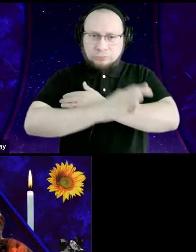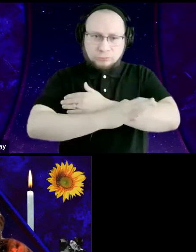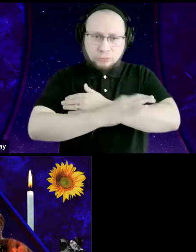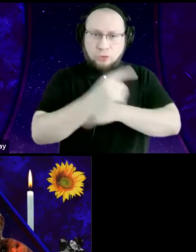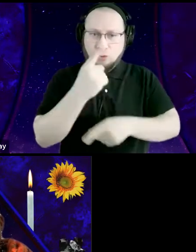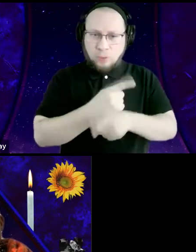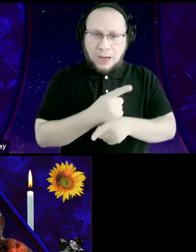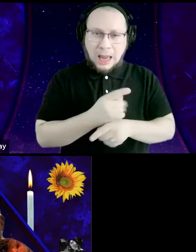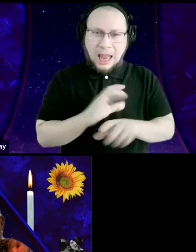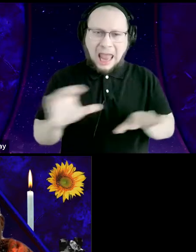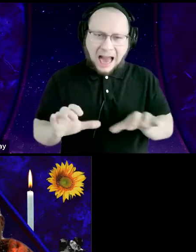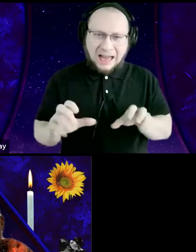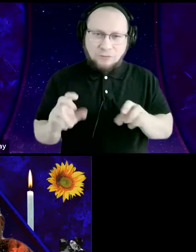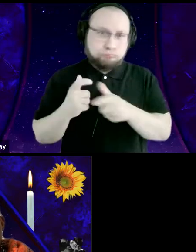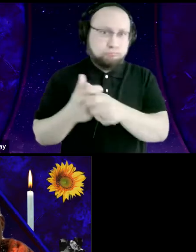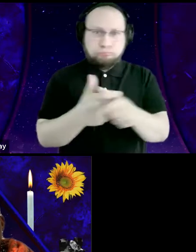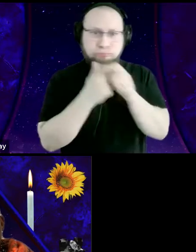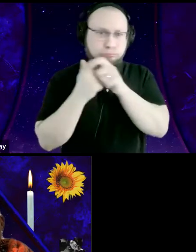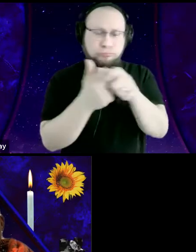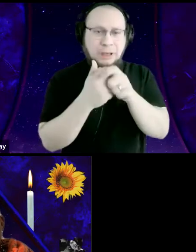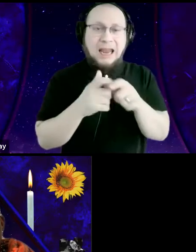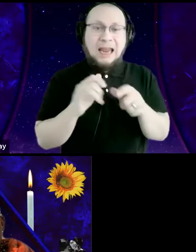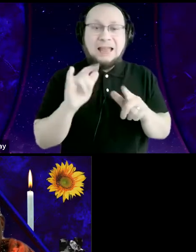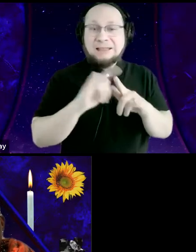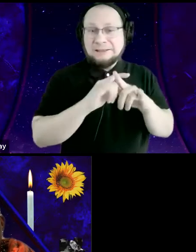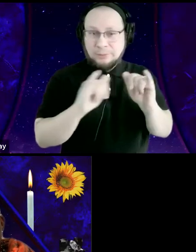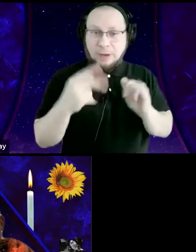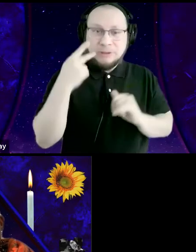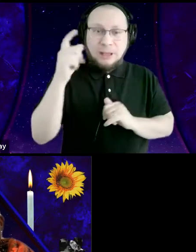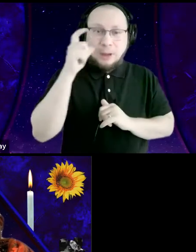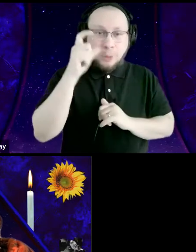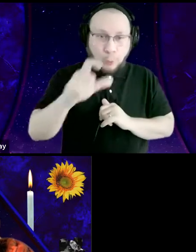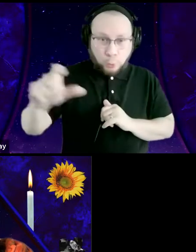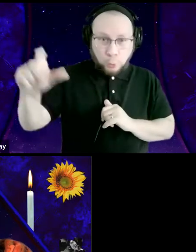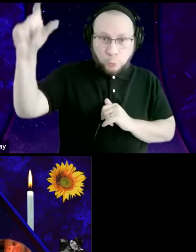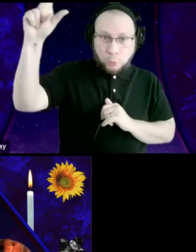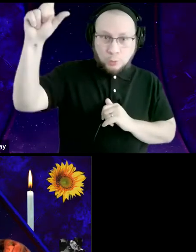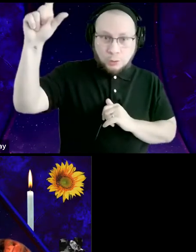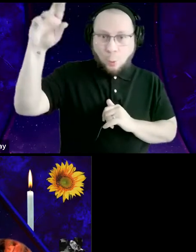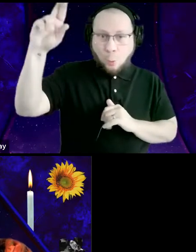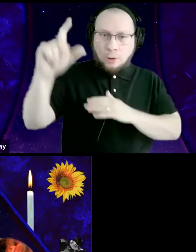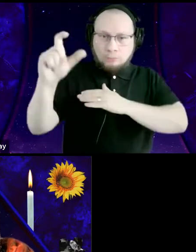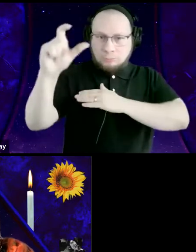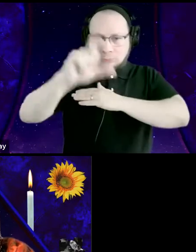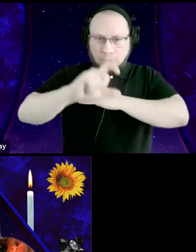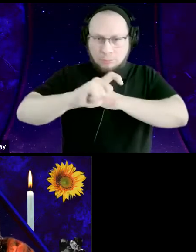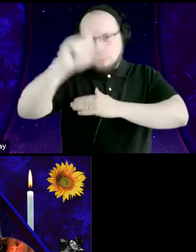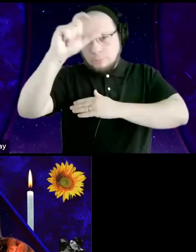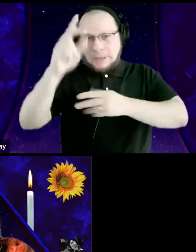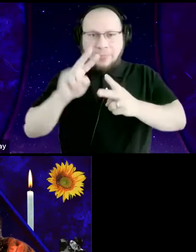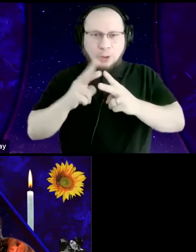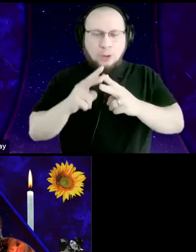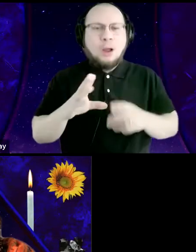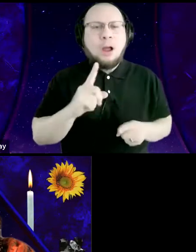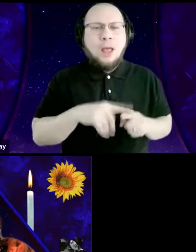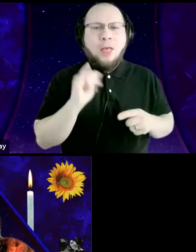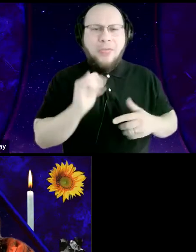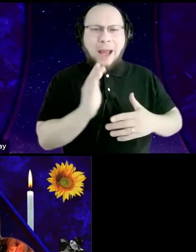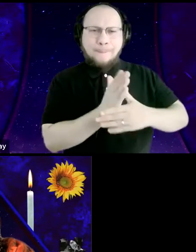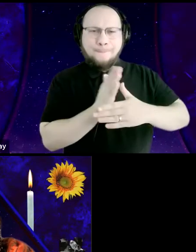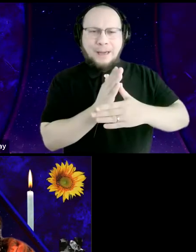those moments where we see the moon come out, and this sort of like in